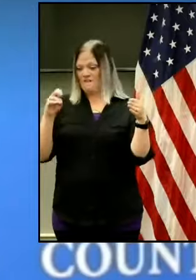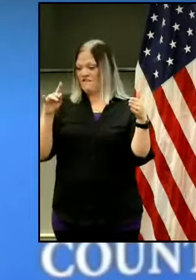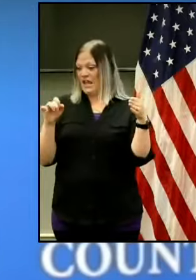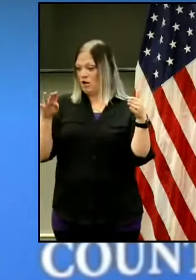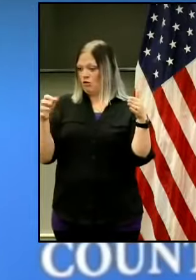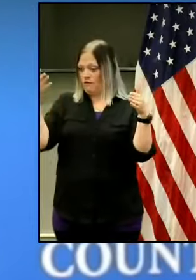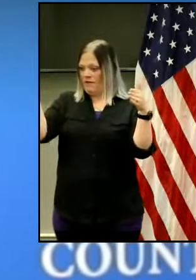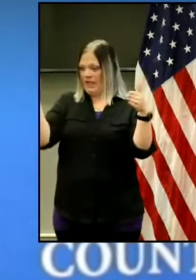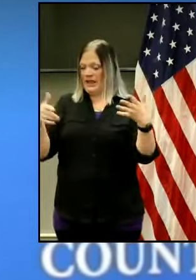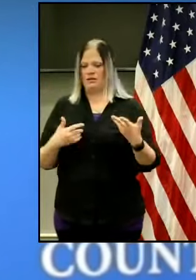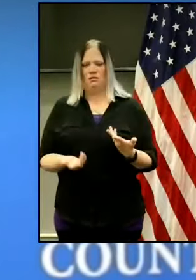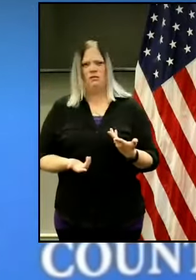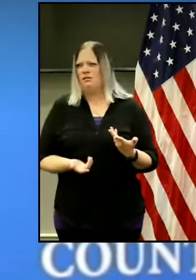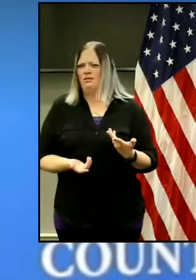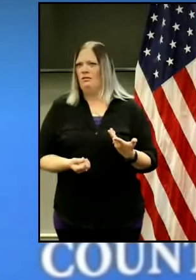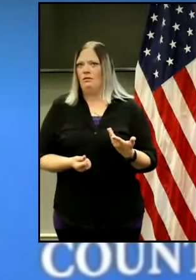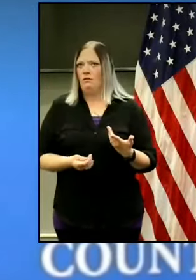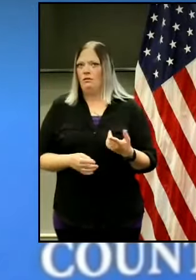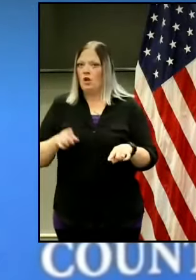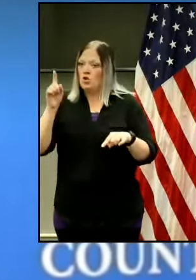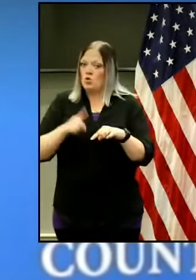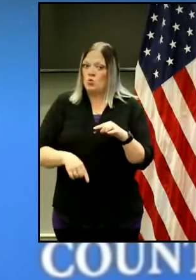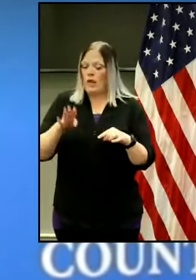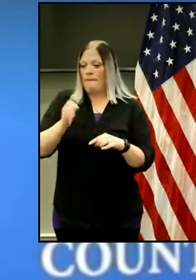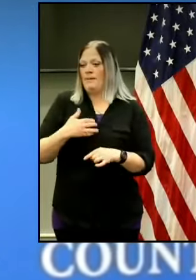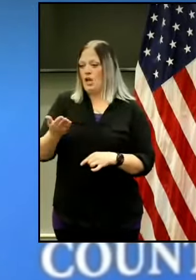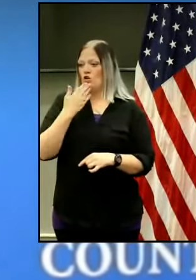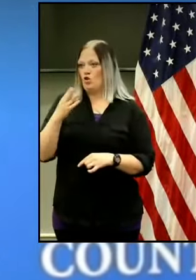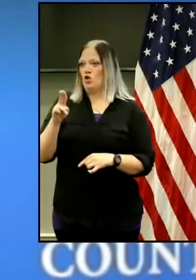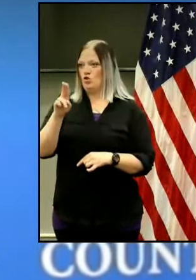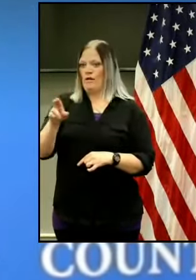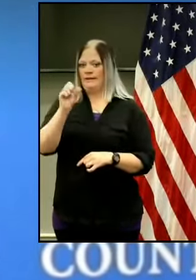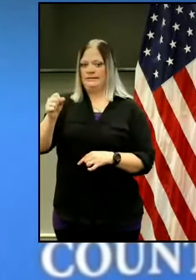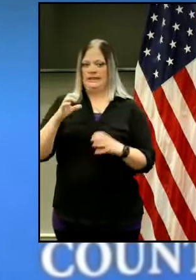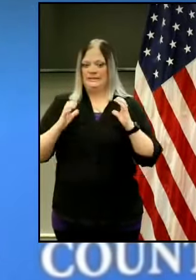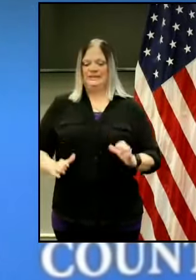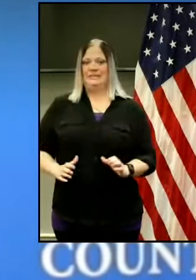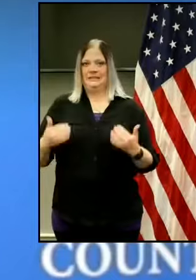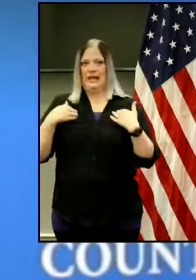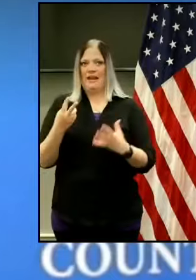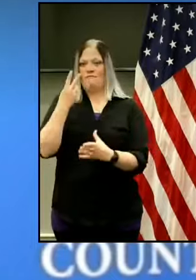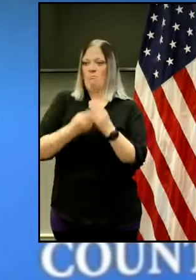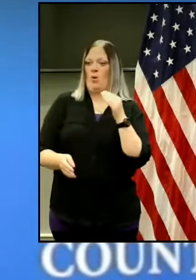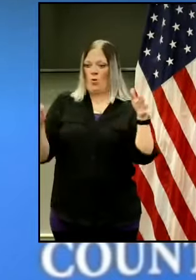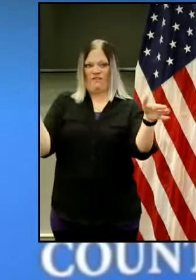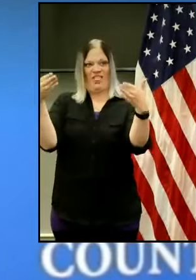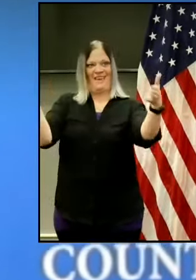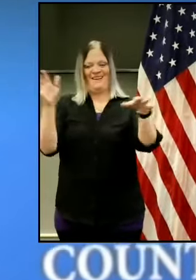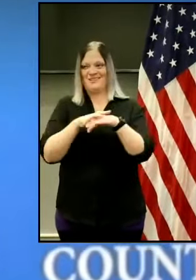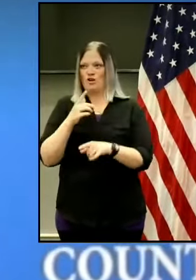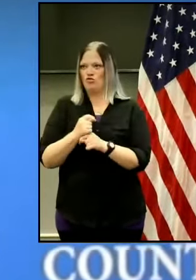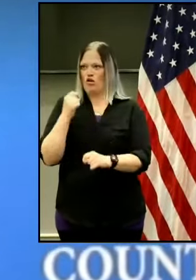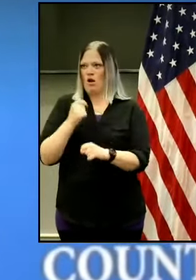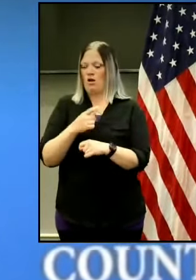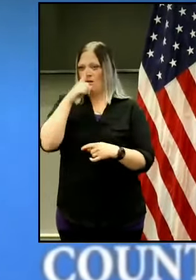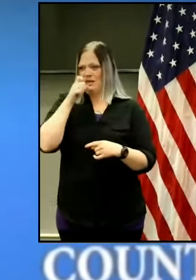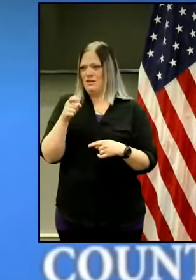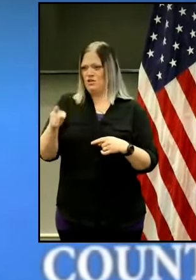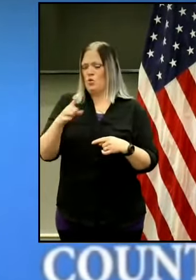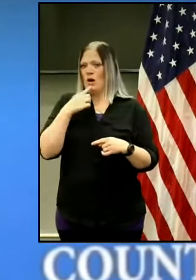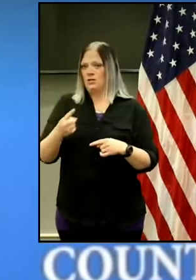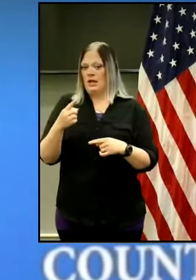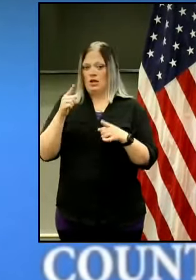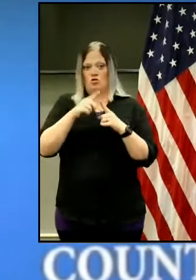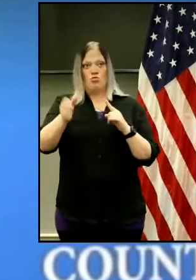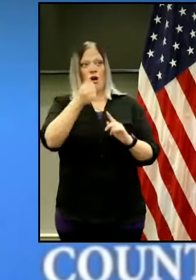on the other. You cannot be a good United States citizen and have both flags on your truck because you are saying